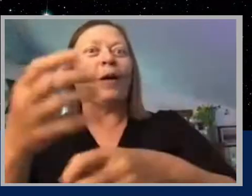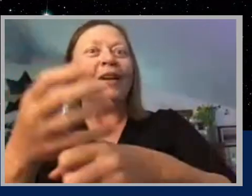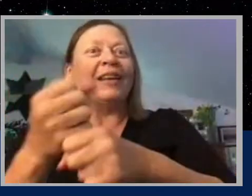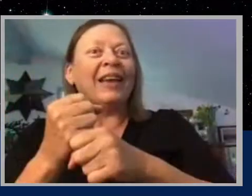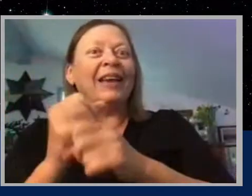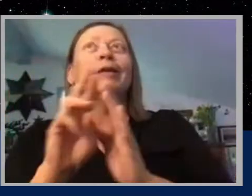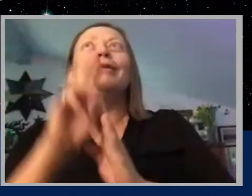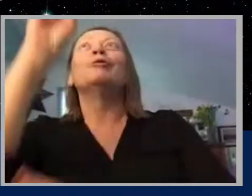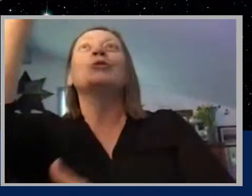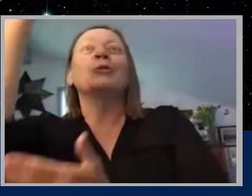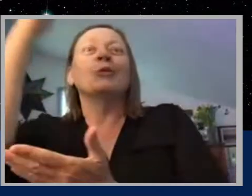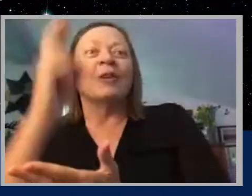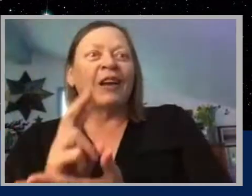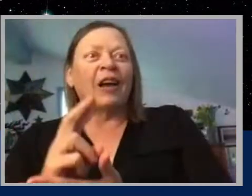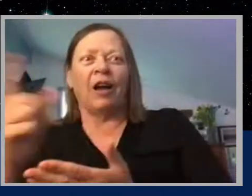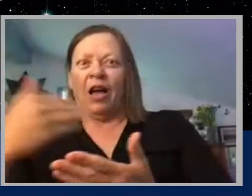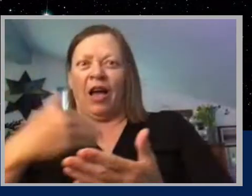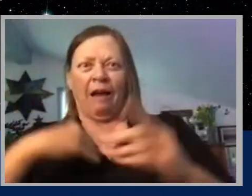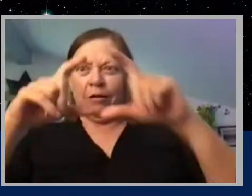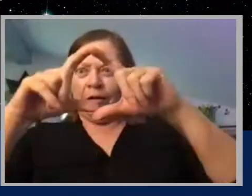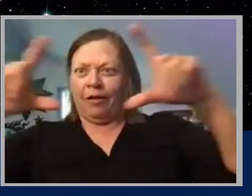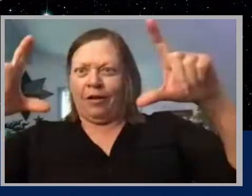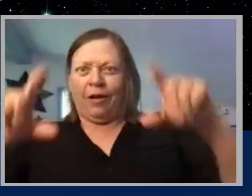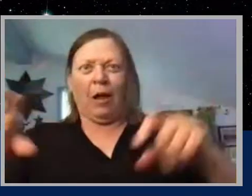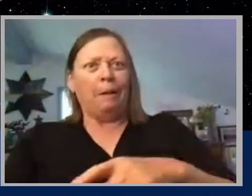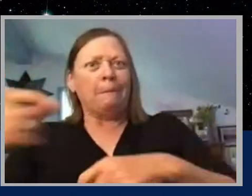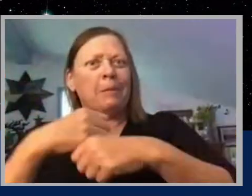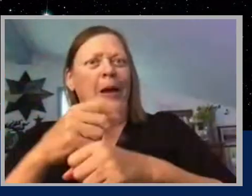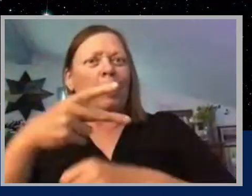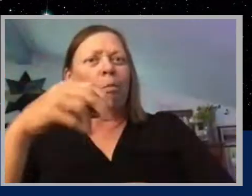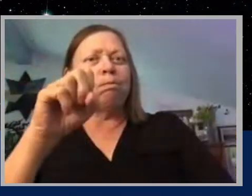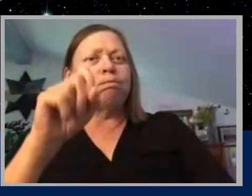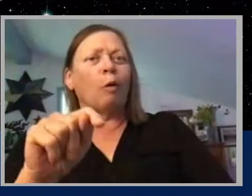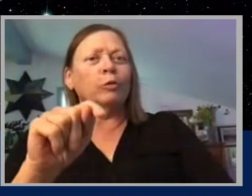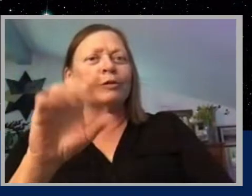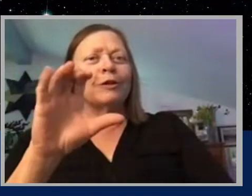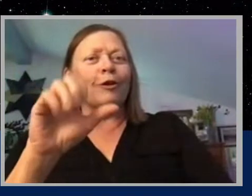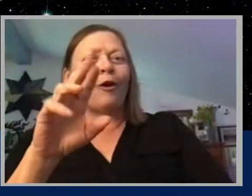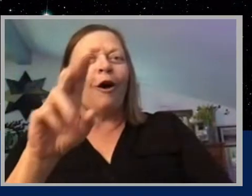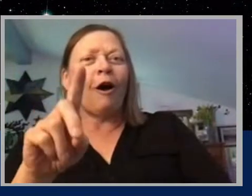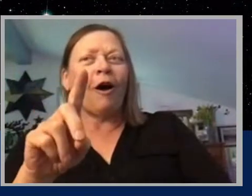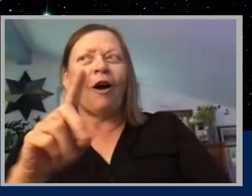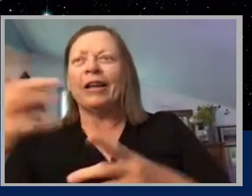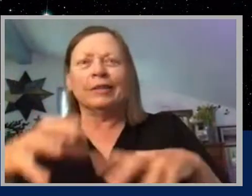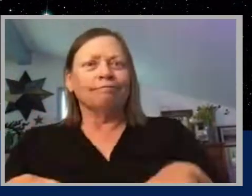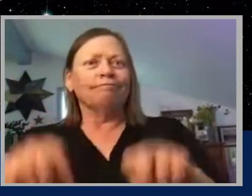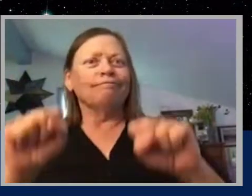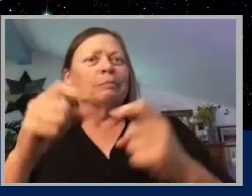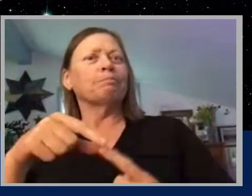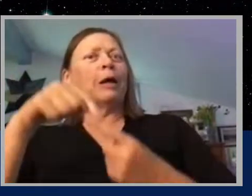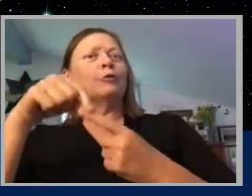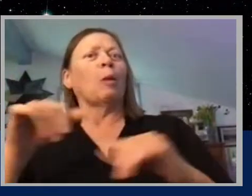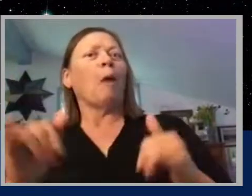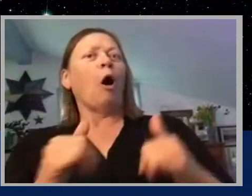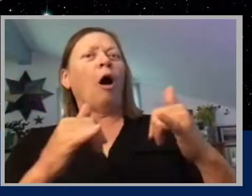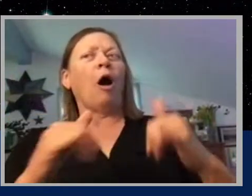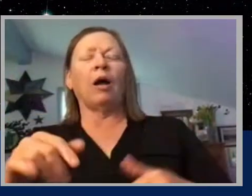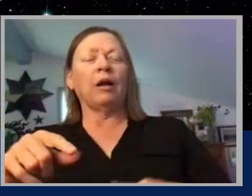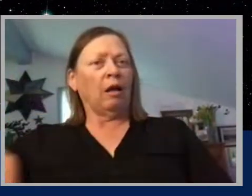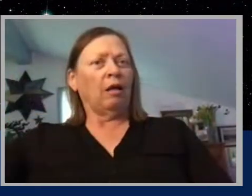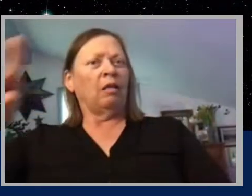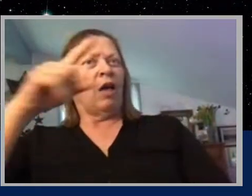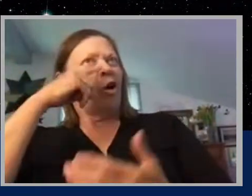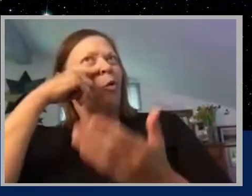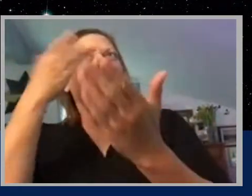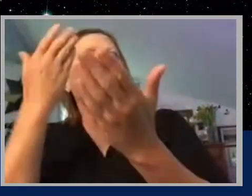special, party for them. It's such a cool, unique experience that they get to witness history, first of all, and also just to